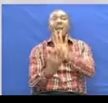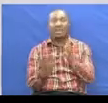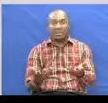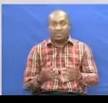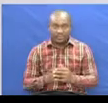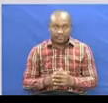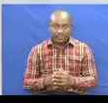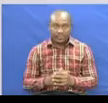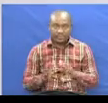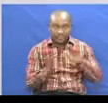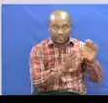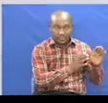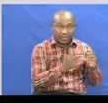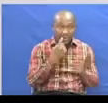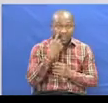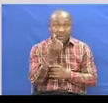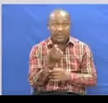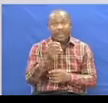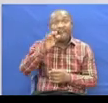now. Let's say you have